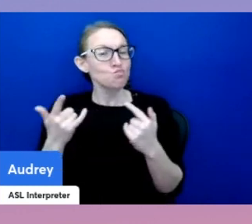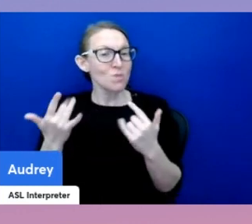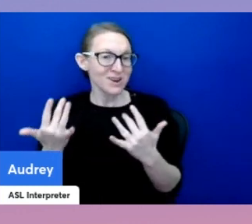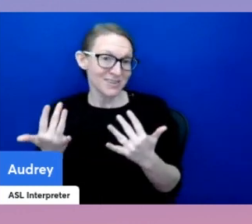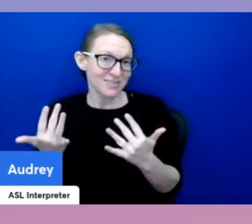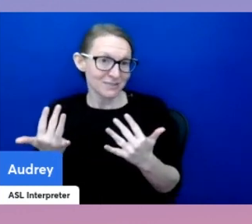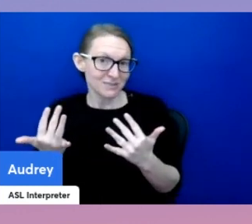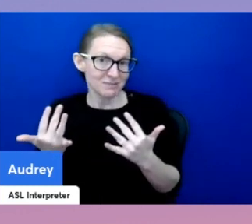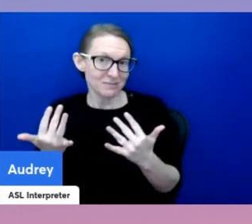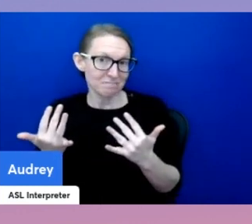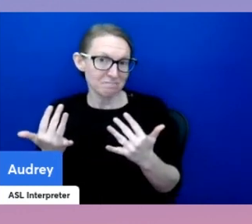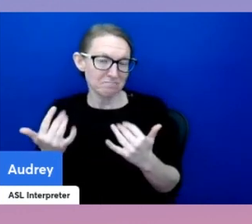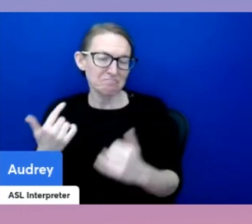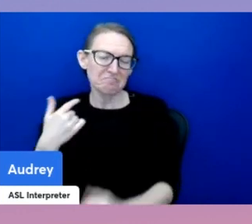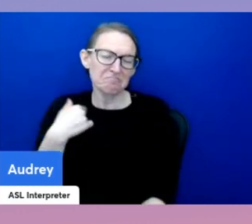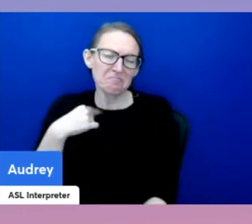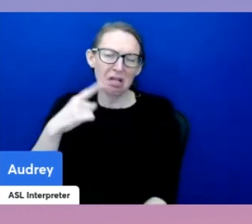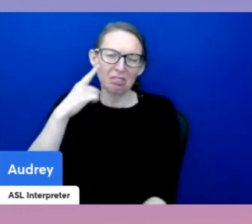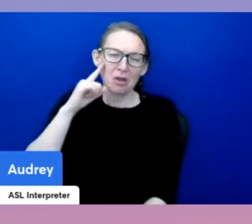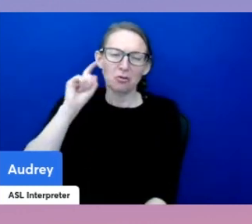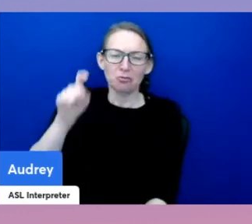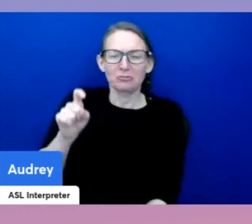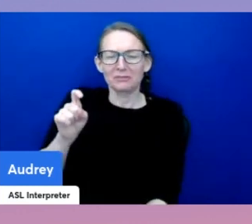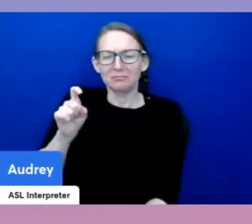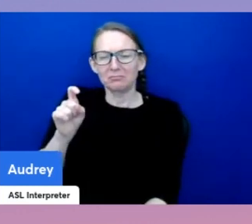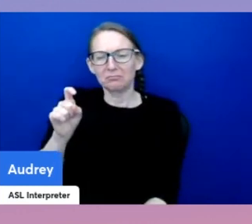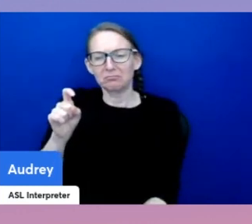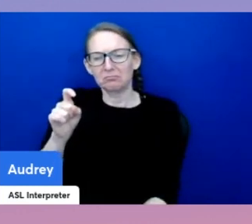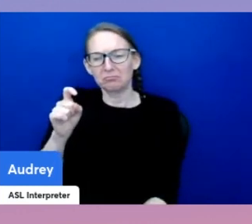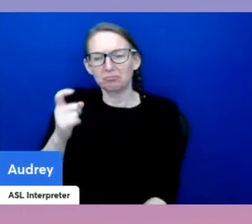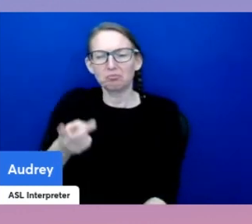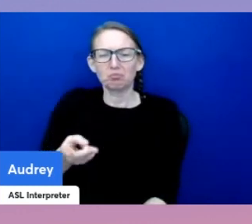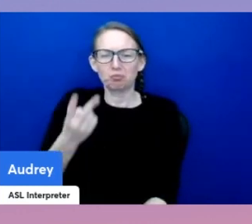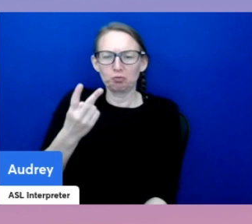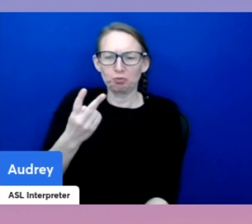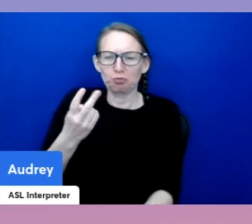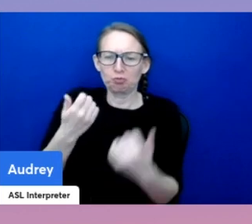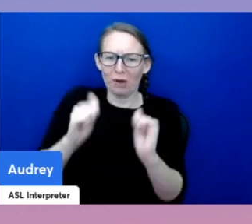I believe you need to try this Terraform test module.